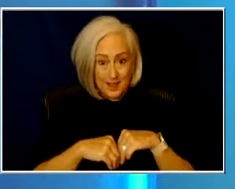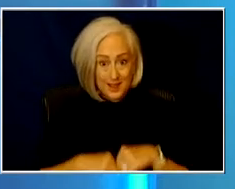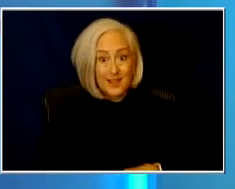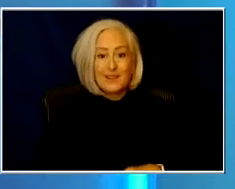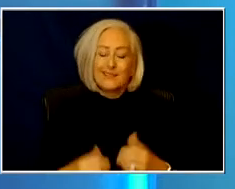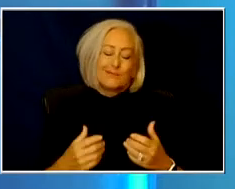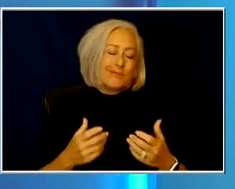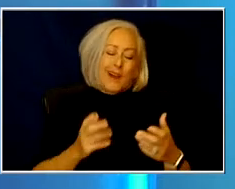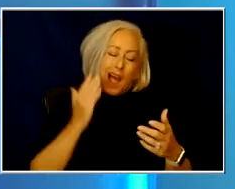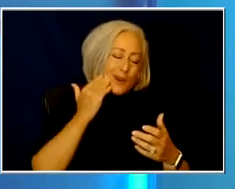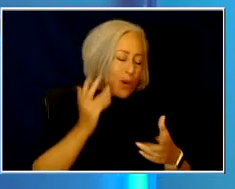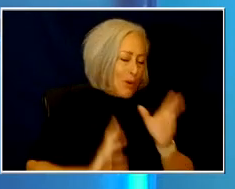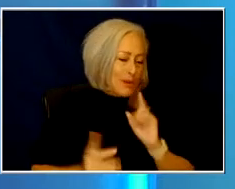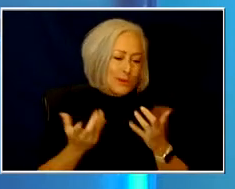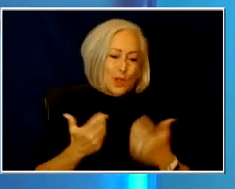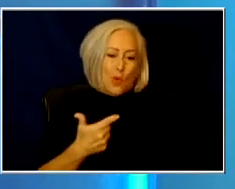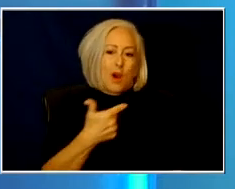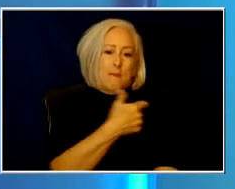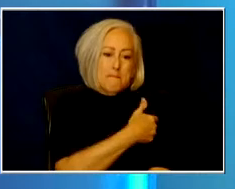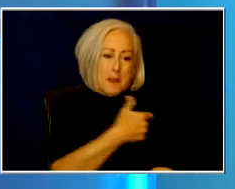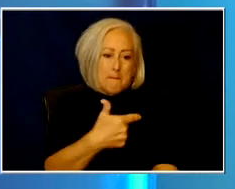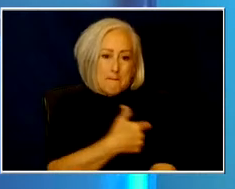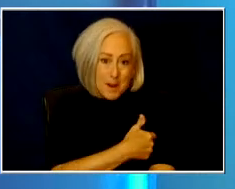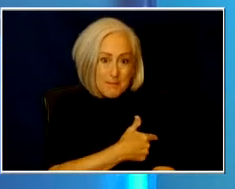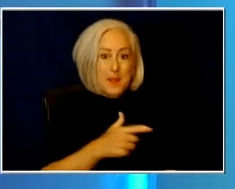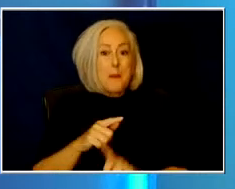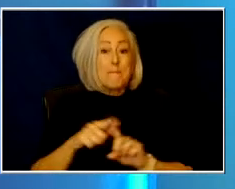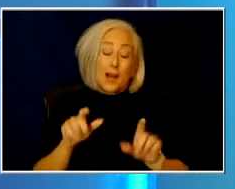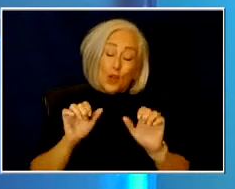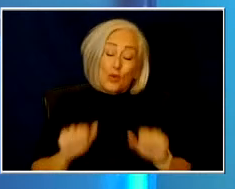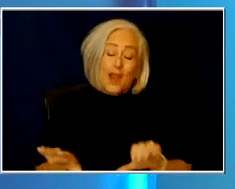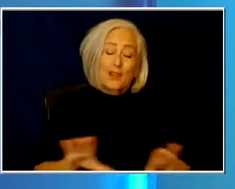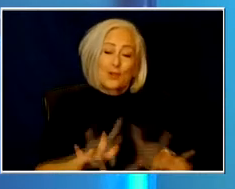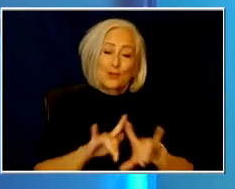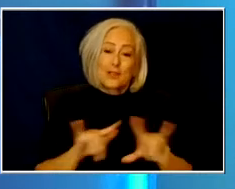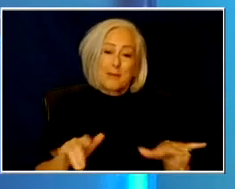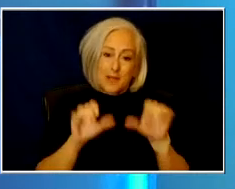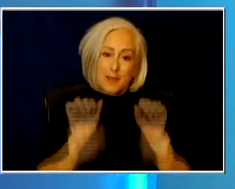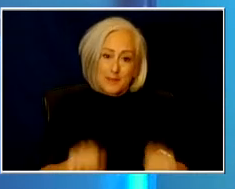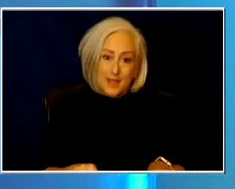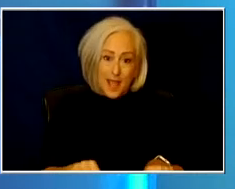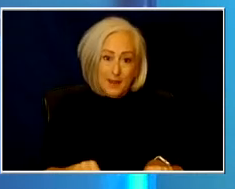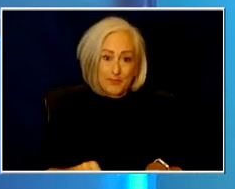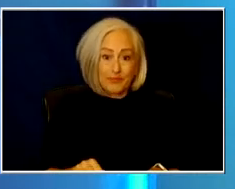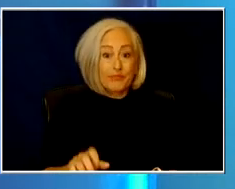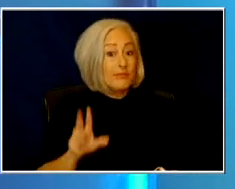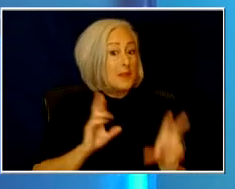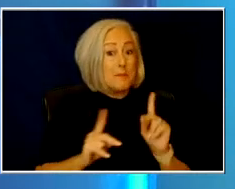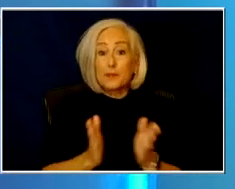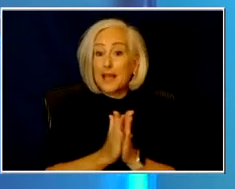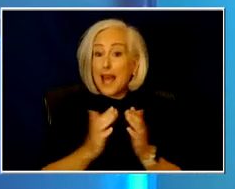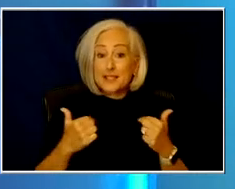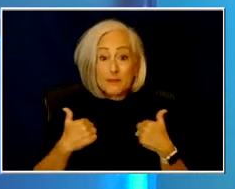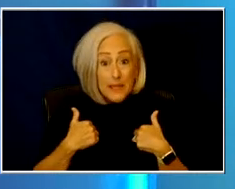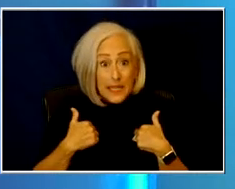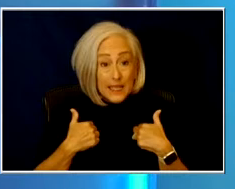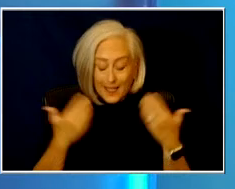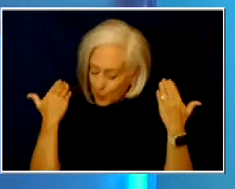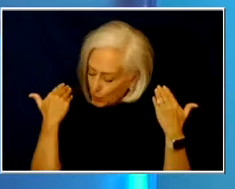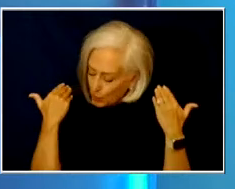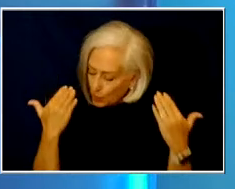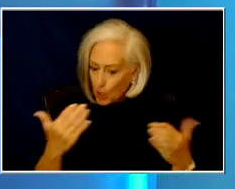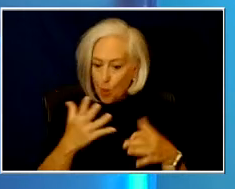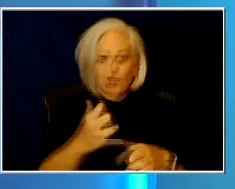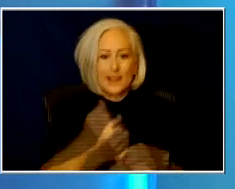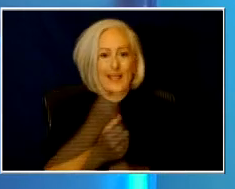that but you can get those vaccines at the same time and actually people ask me I'm recommending just go ahead and get them both when you get your